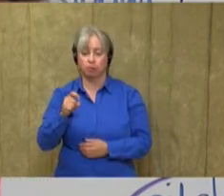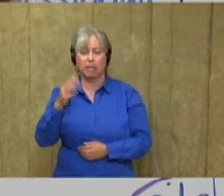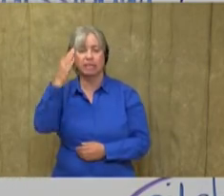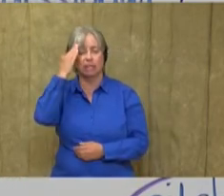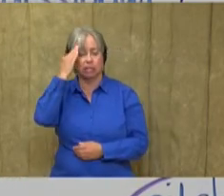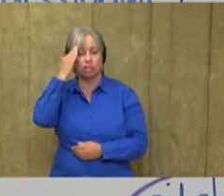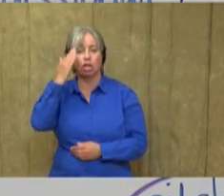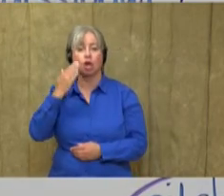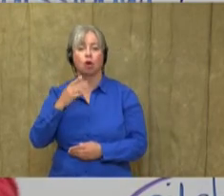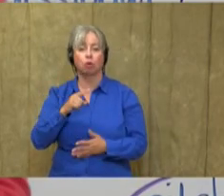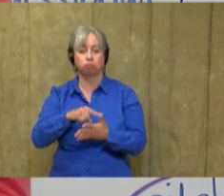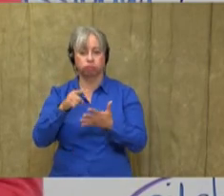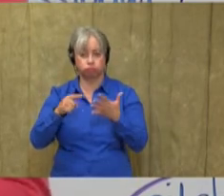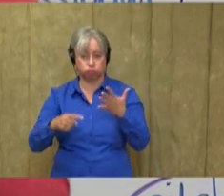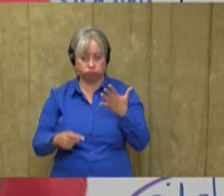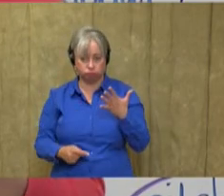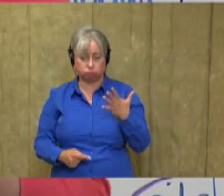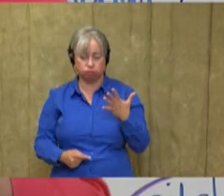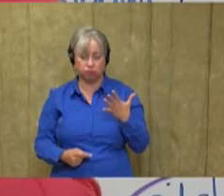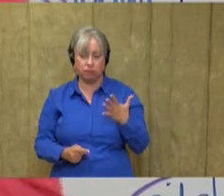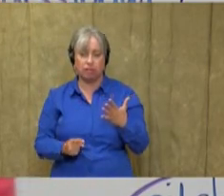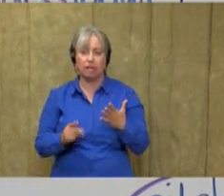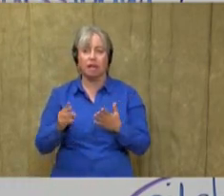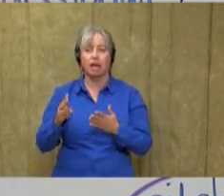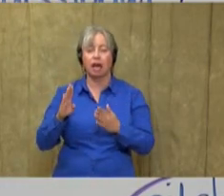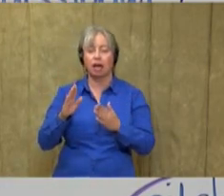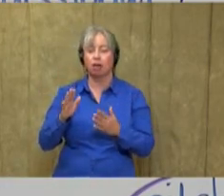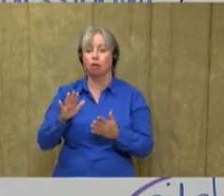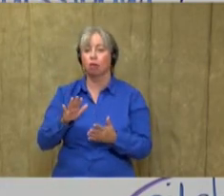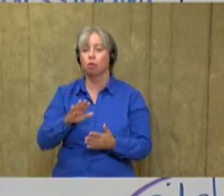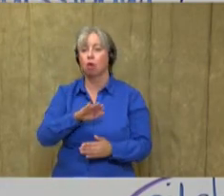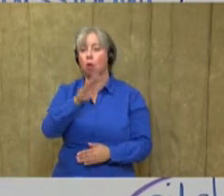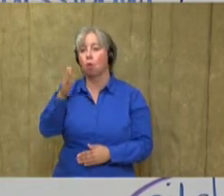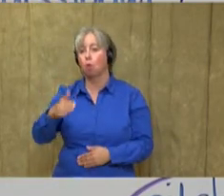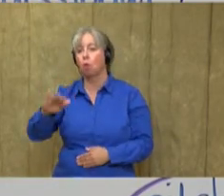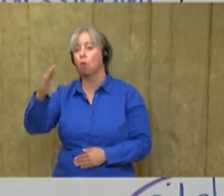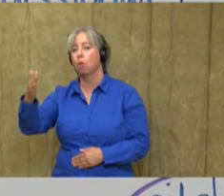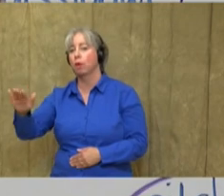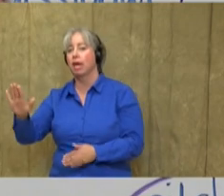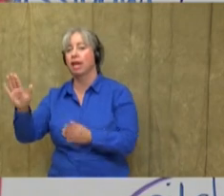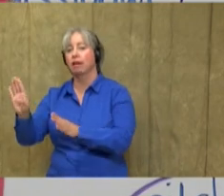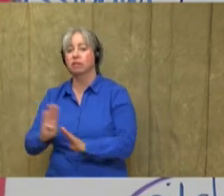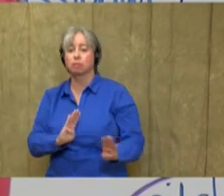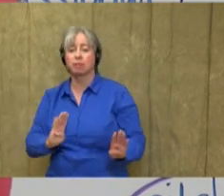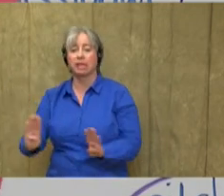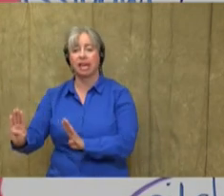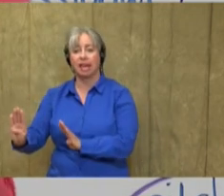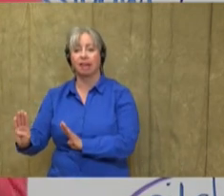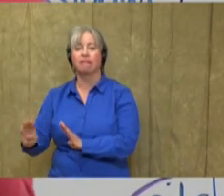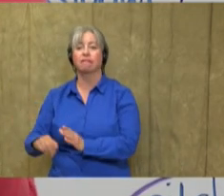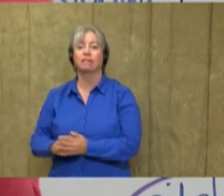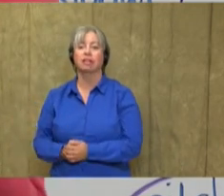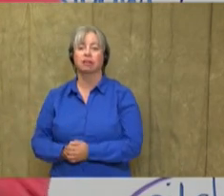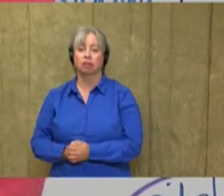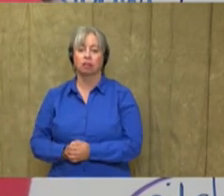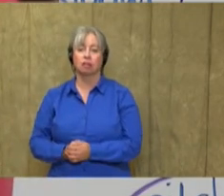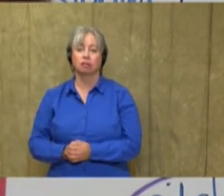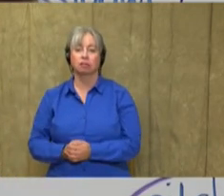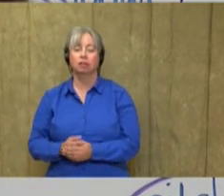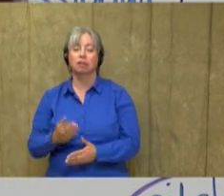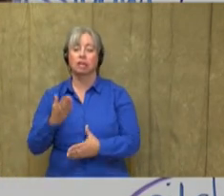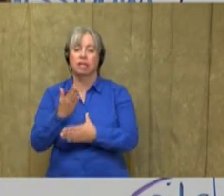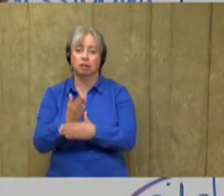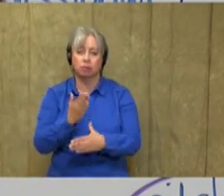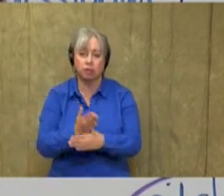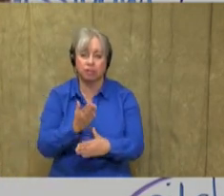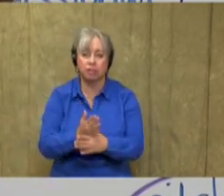can talk about wave behavior, how waves behave in our world. All right, a wave. So a wave is a disturbance